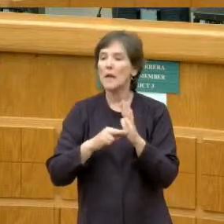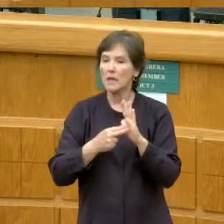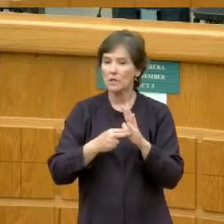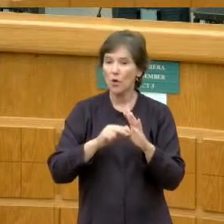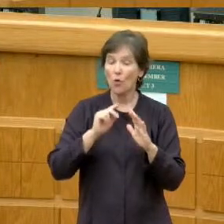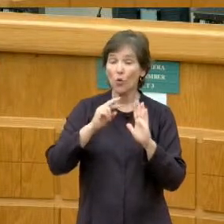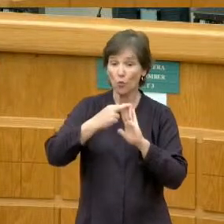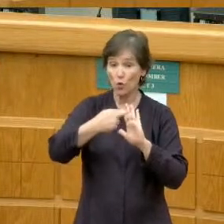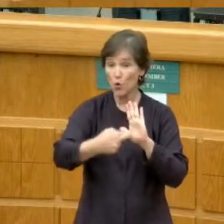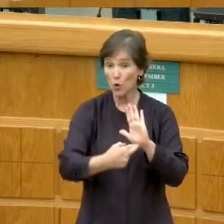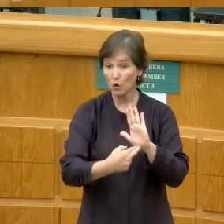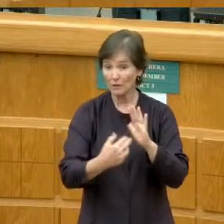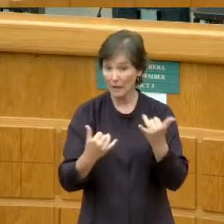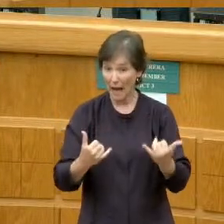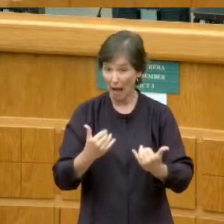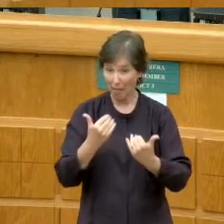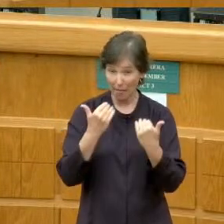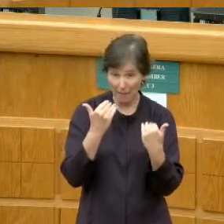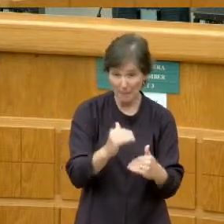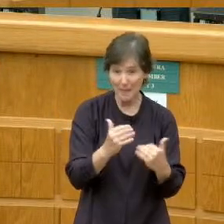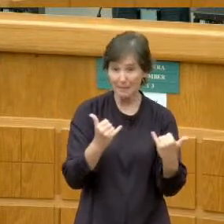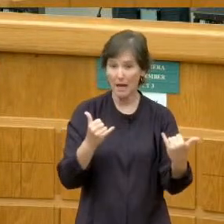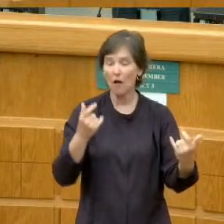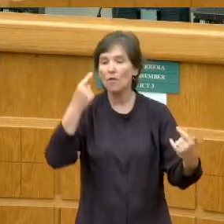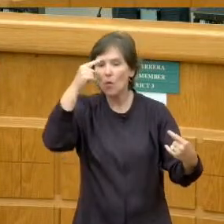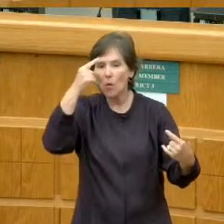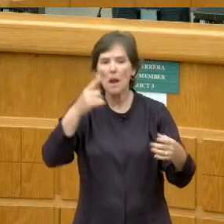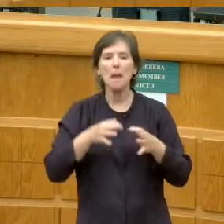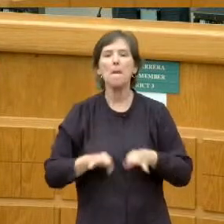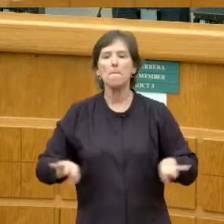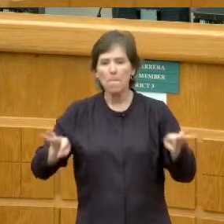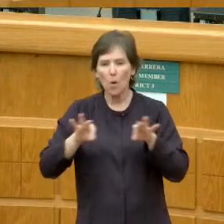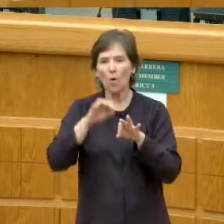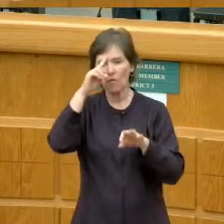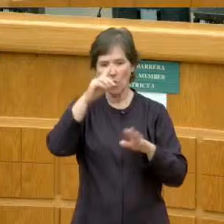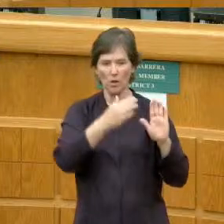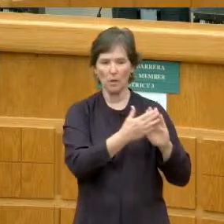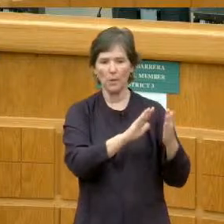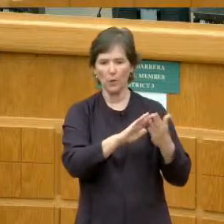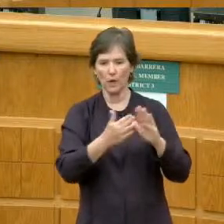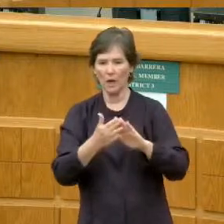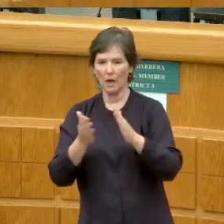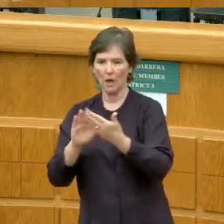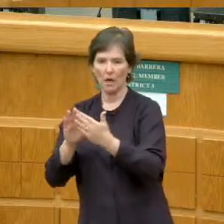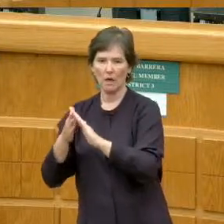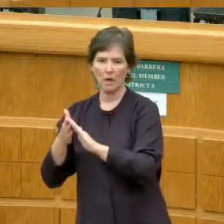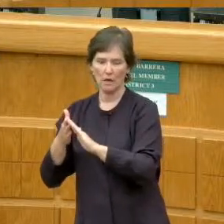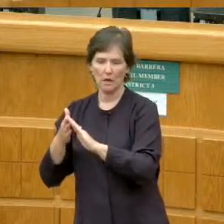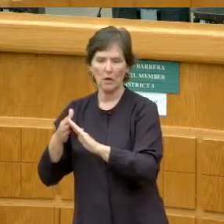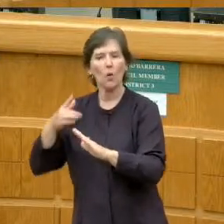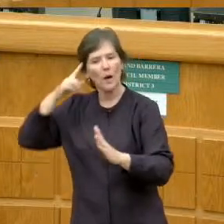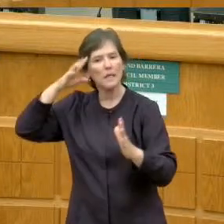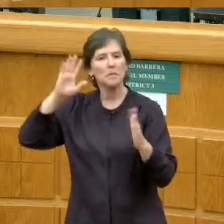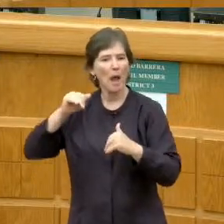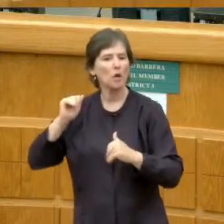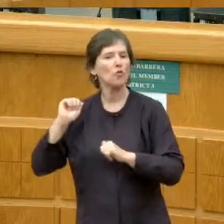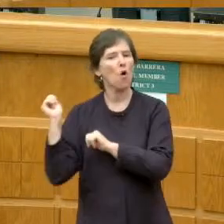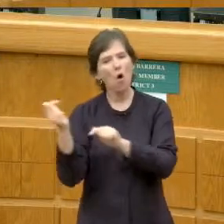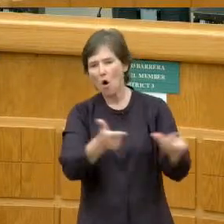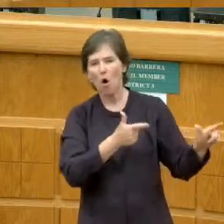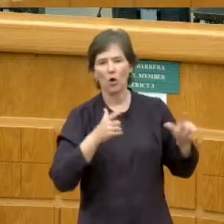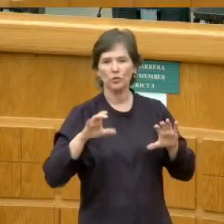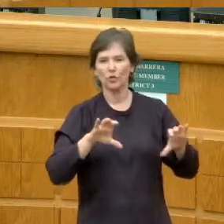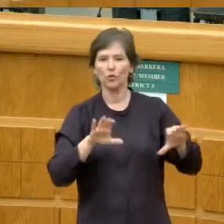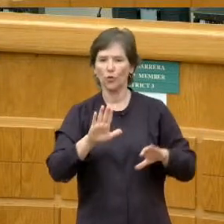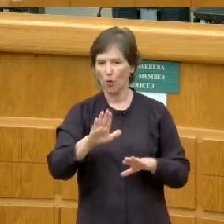can do your part. And I know you know what that means. So I would ask you to